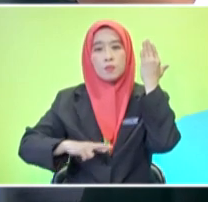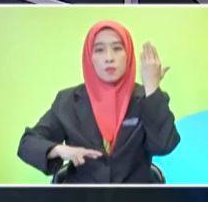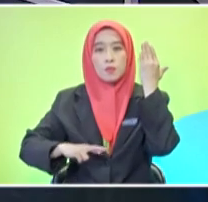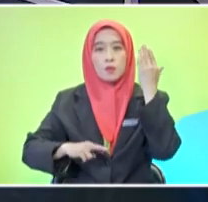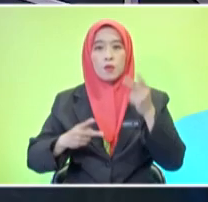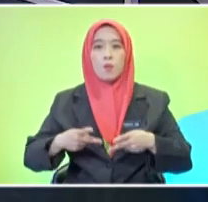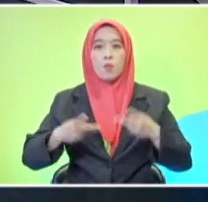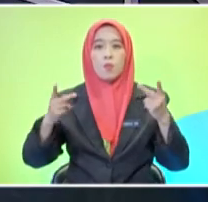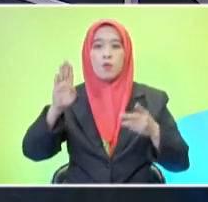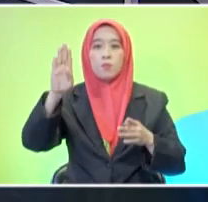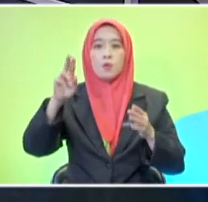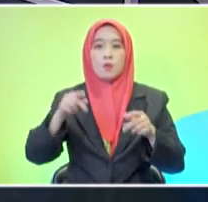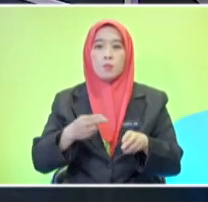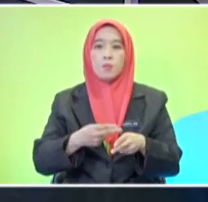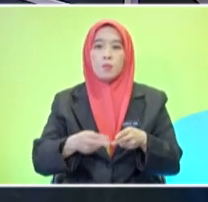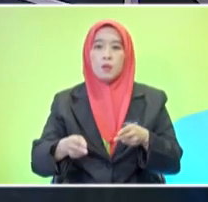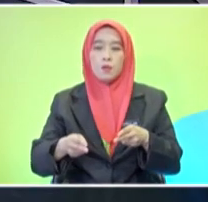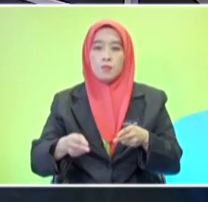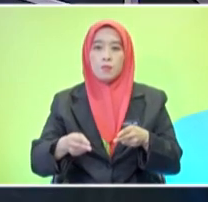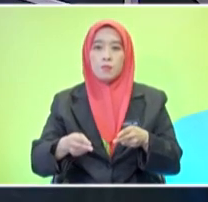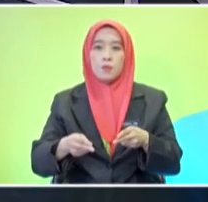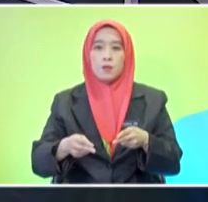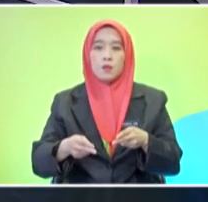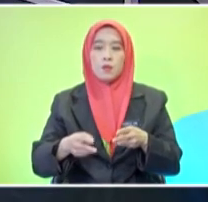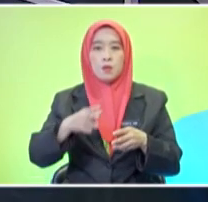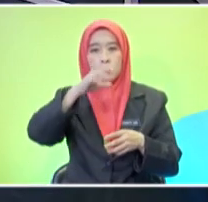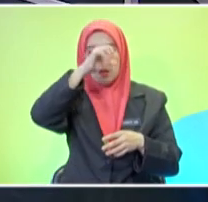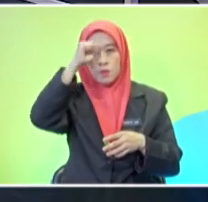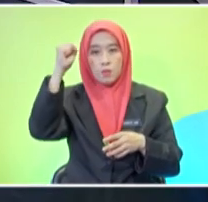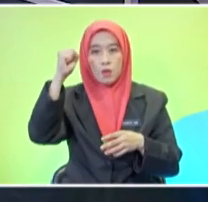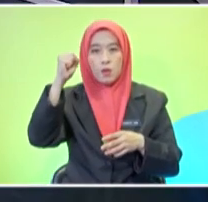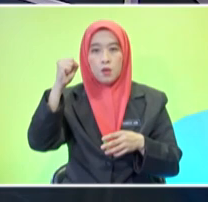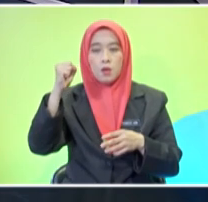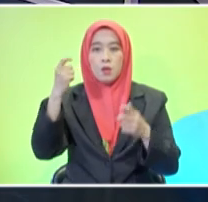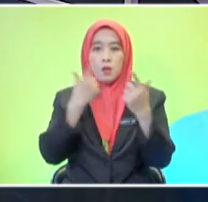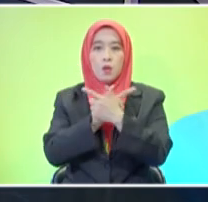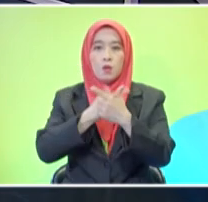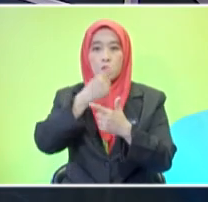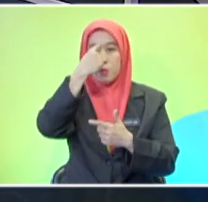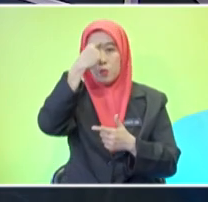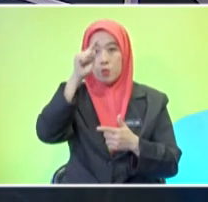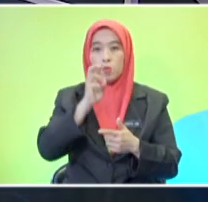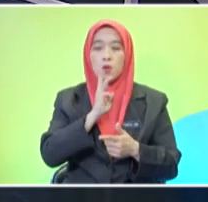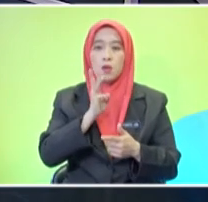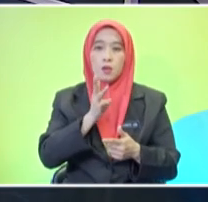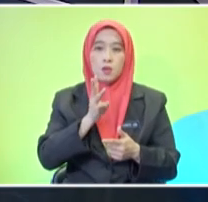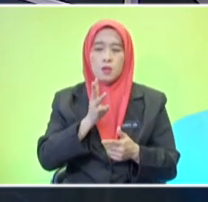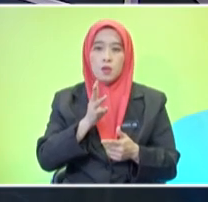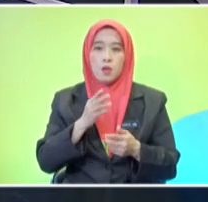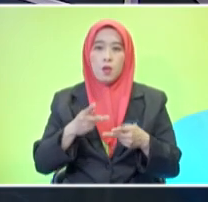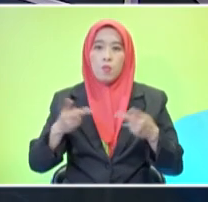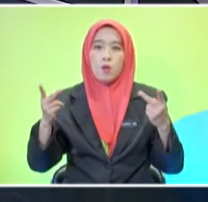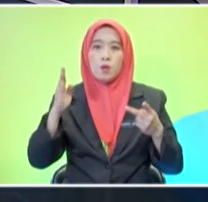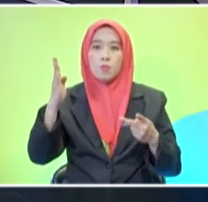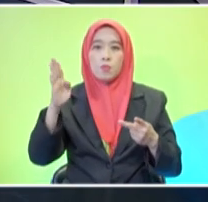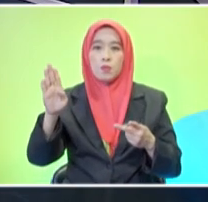too. What's the reason, Mr. Q? Because they compete for water. The ones in pot B have to compete for water,